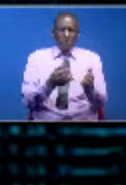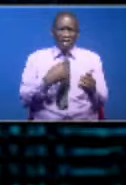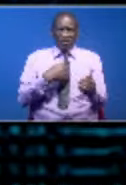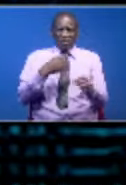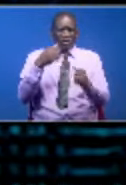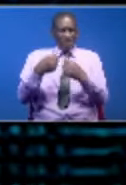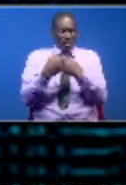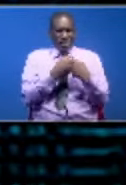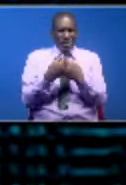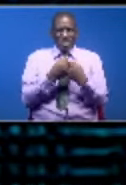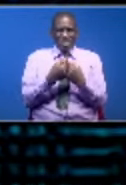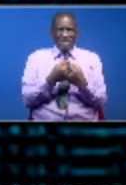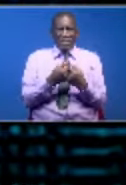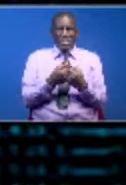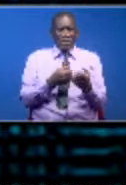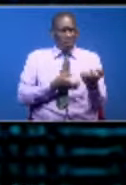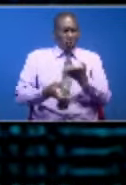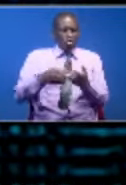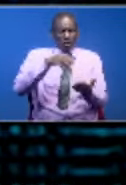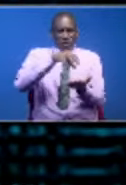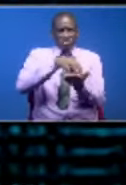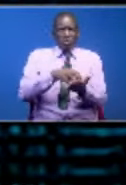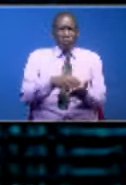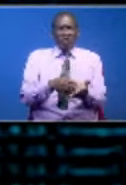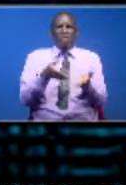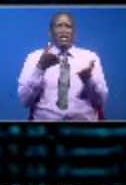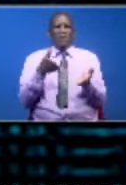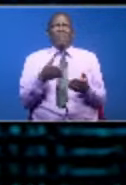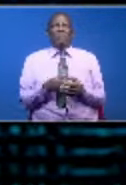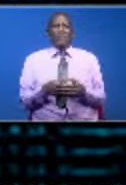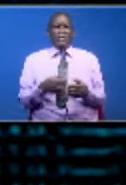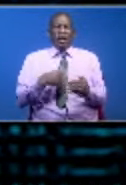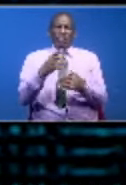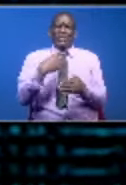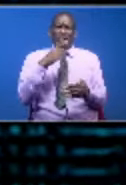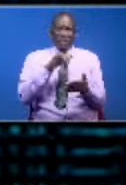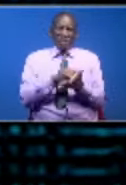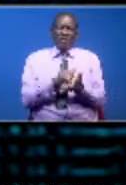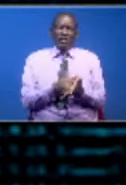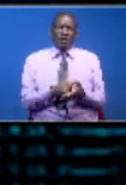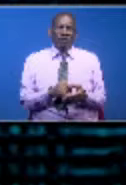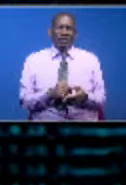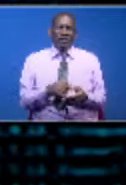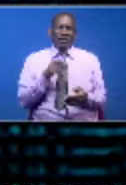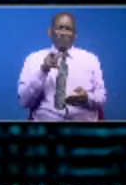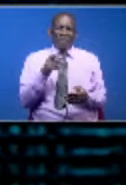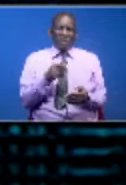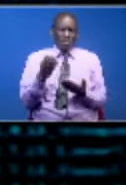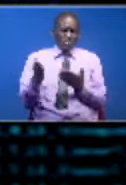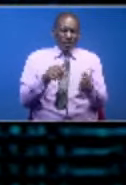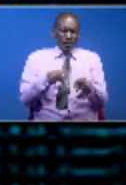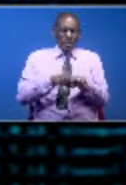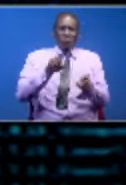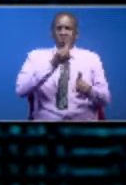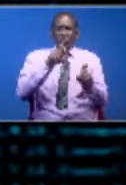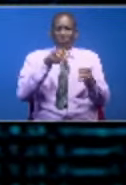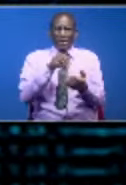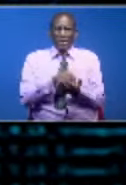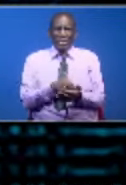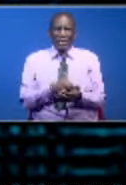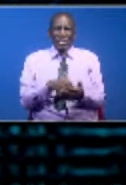challenging macroeconomic situation. Having said that, it boils down to the same question, right? What,